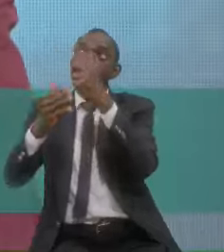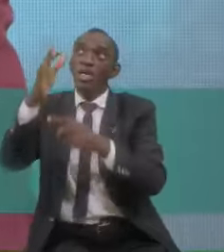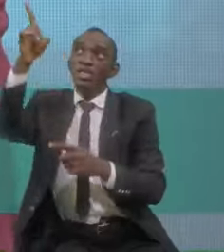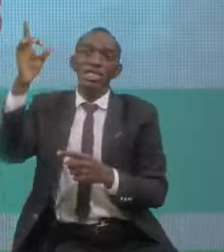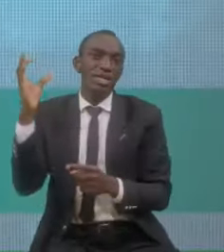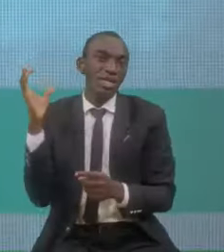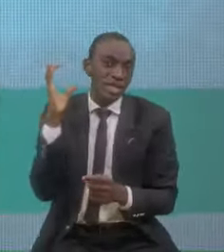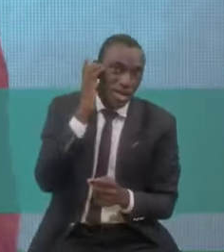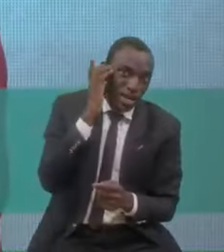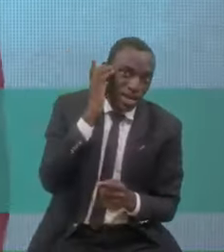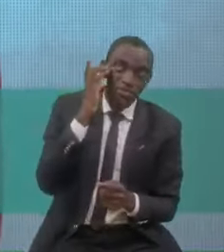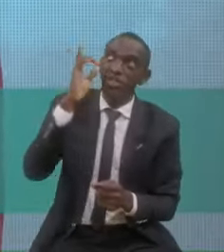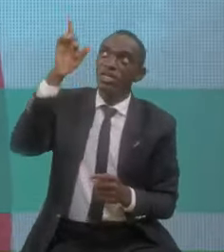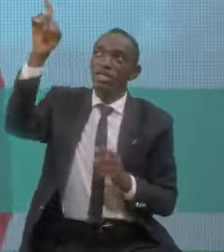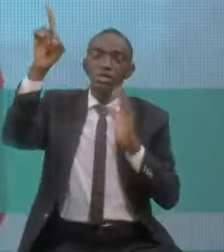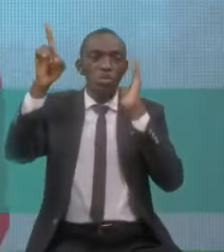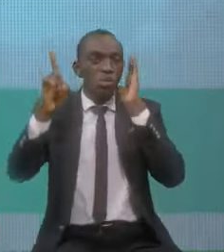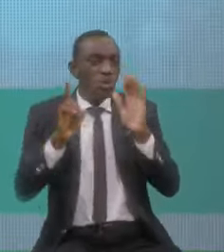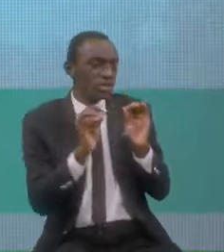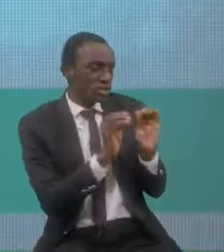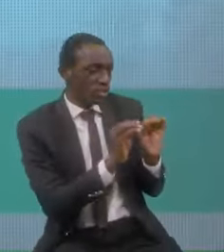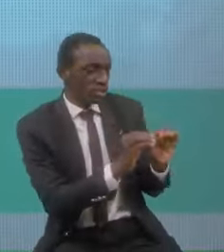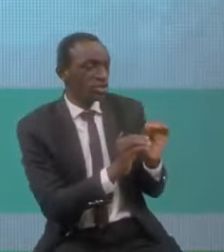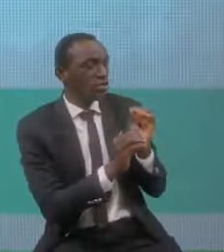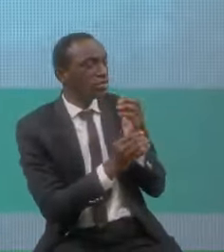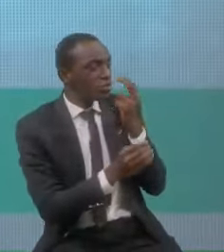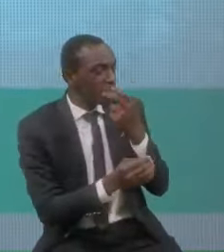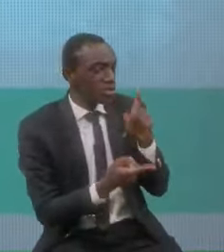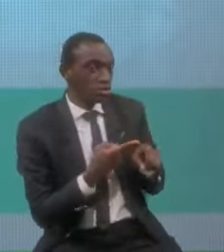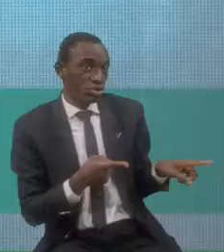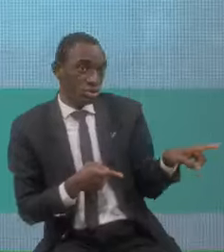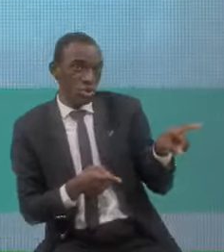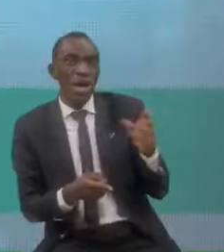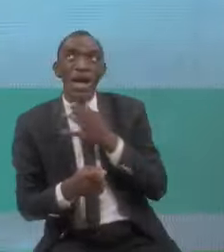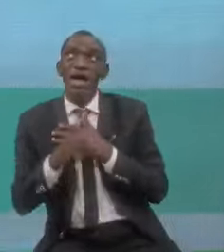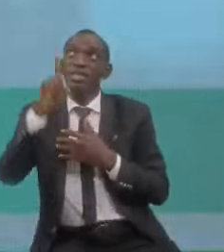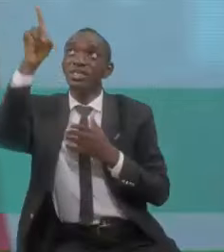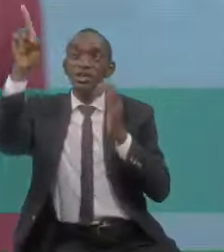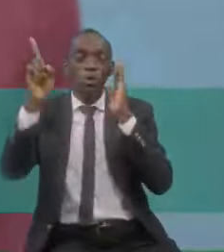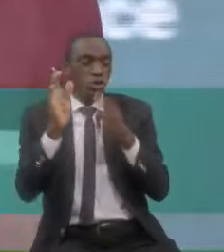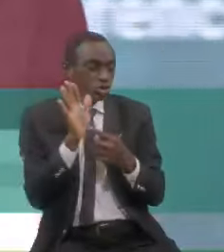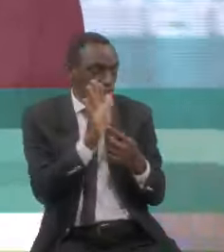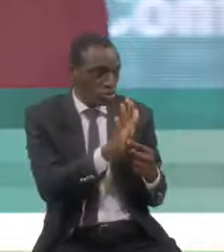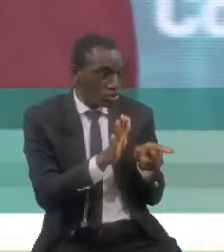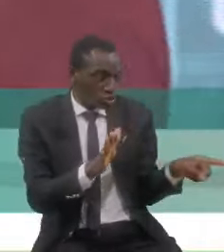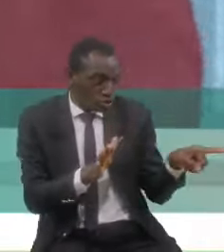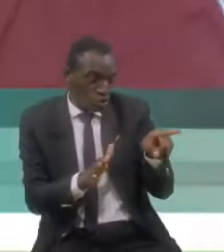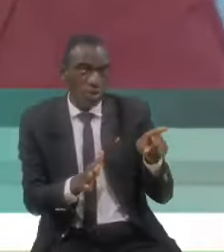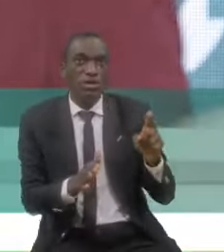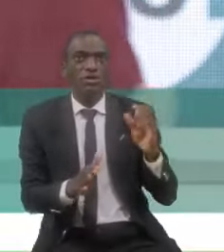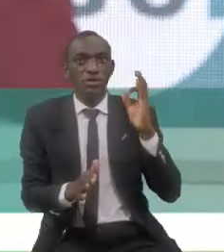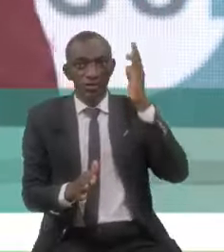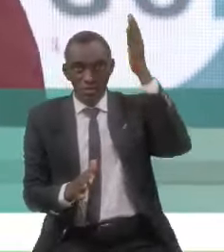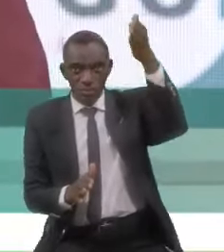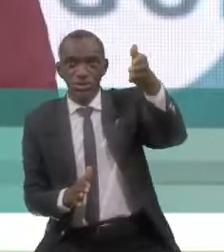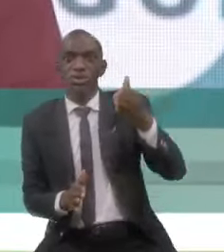that shall he speak, and he will show you things to come. The Spirit of